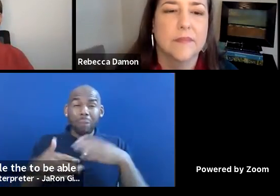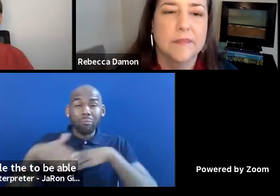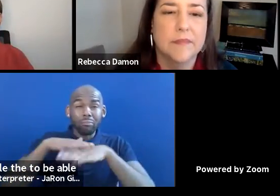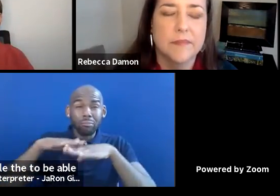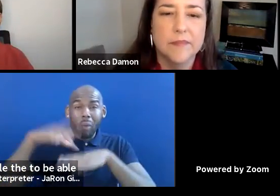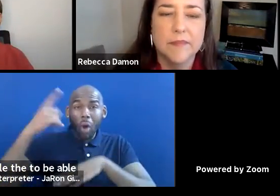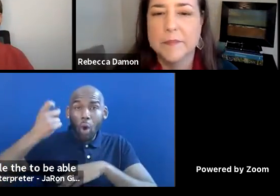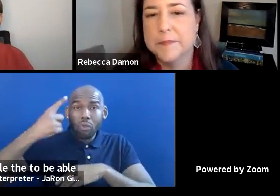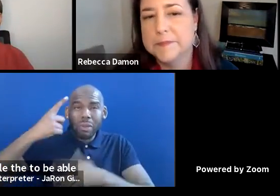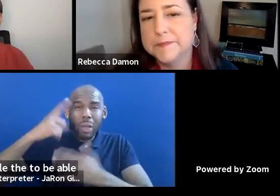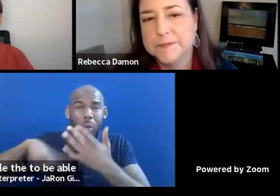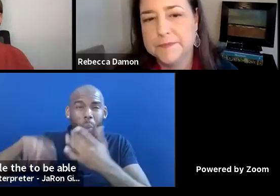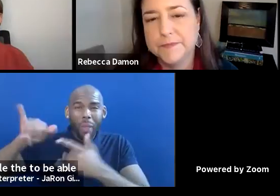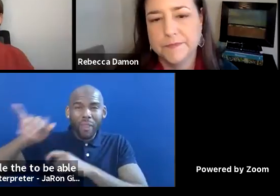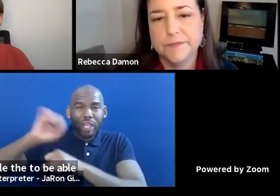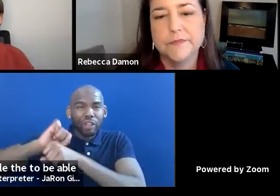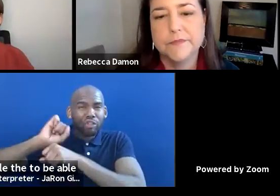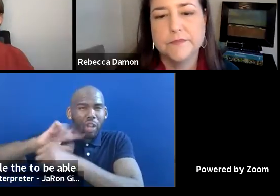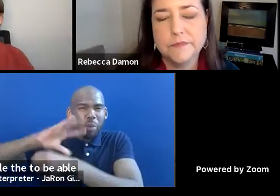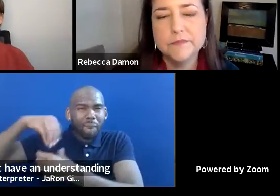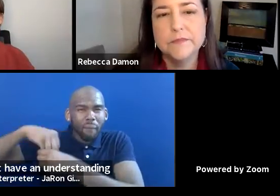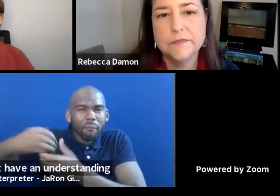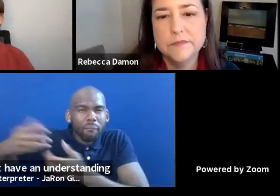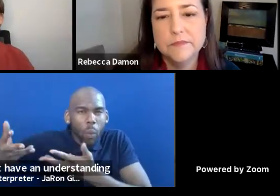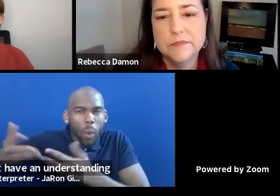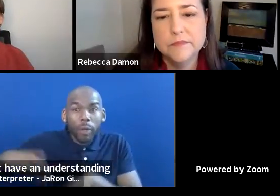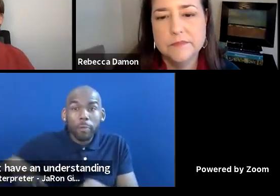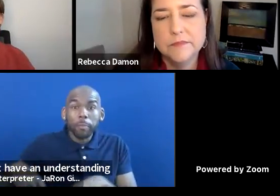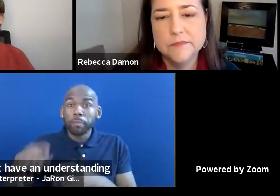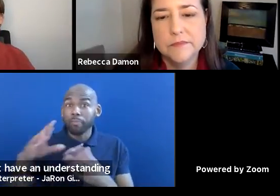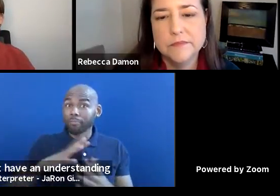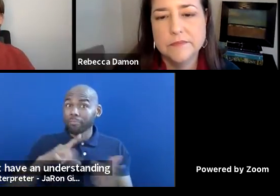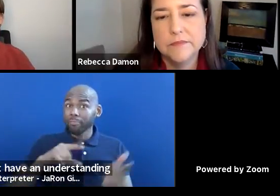goes into those jobs. Okay. Justine.